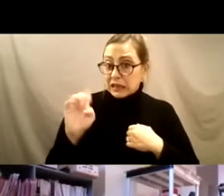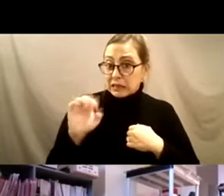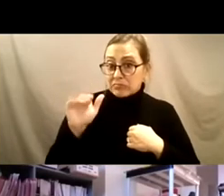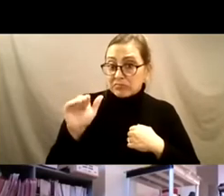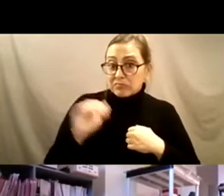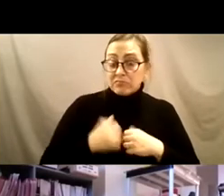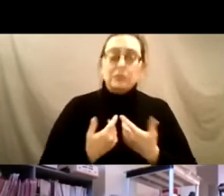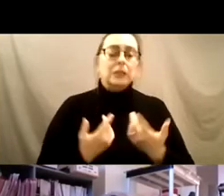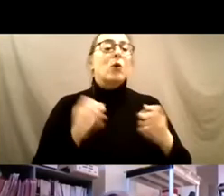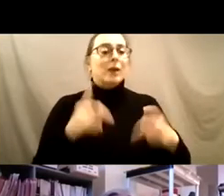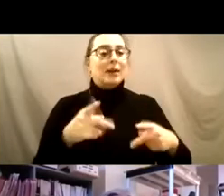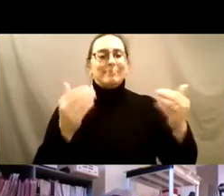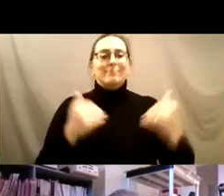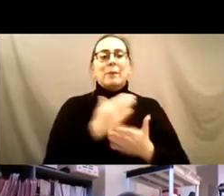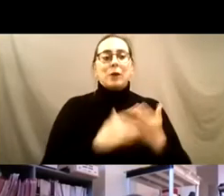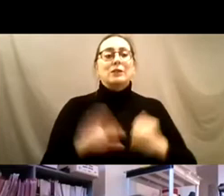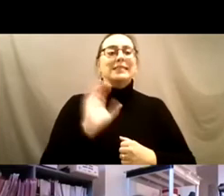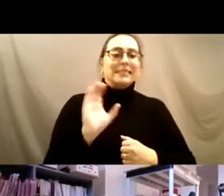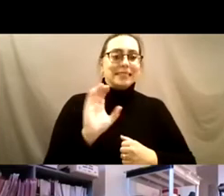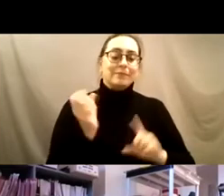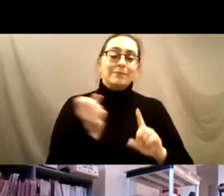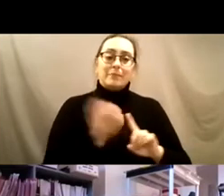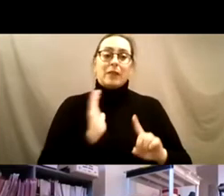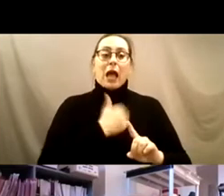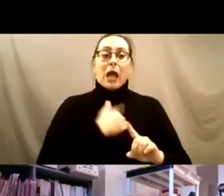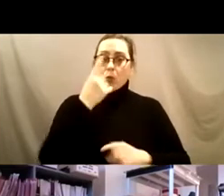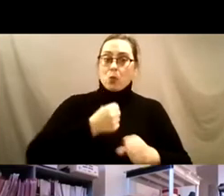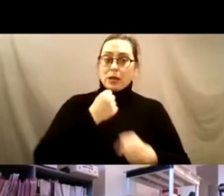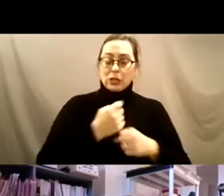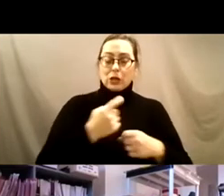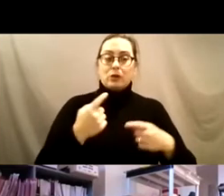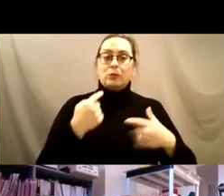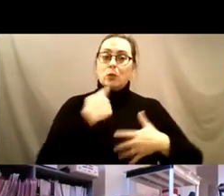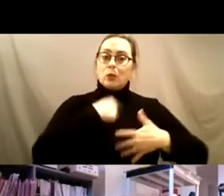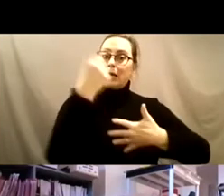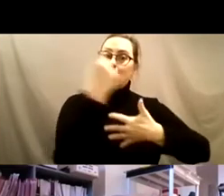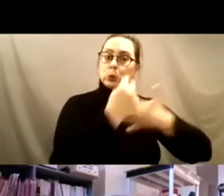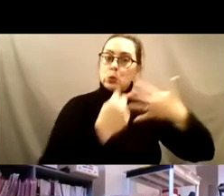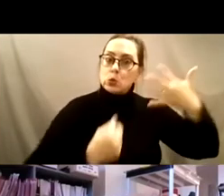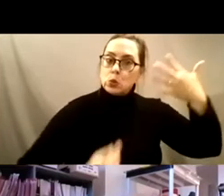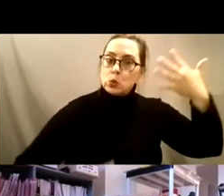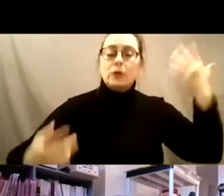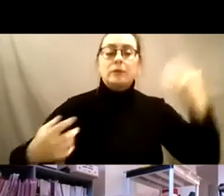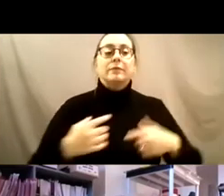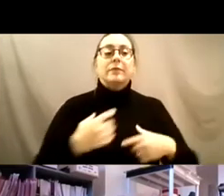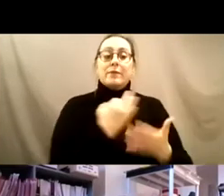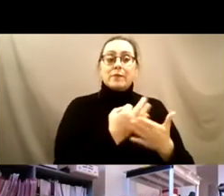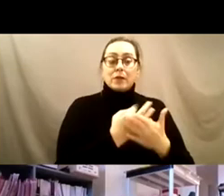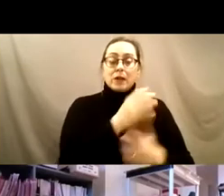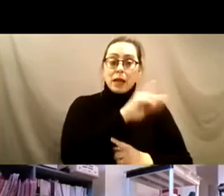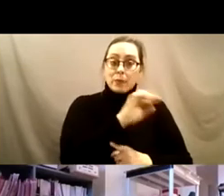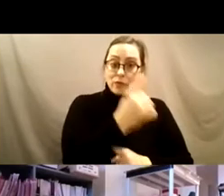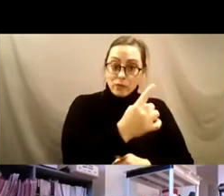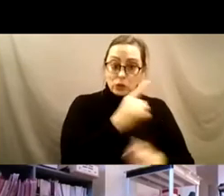Okay, part C. I'm going to tell you all about the achievements of the last year. So our fiscal year runs from April 1st to